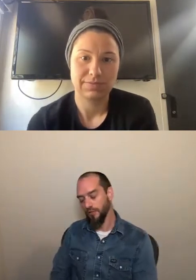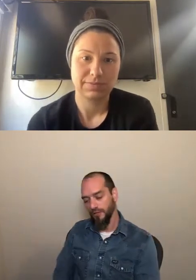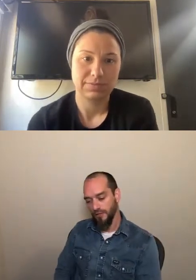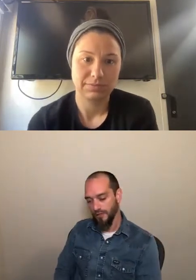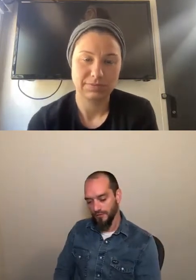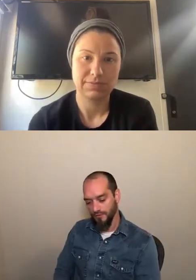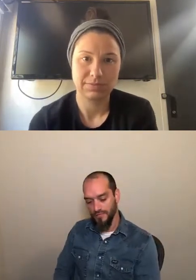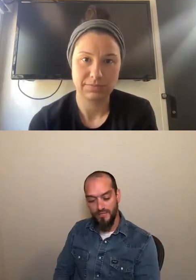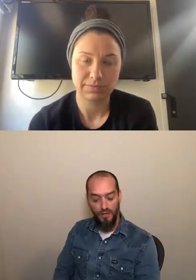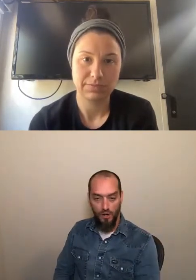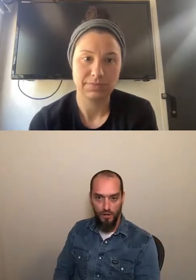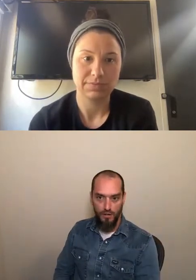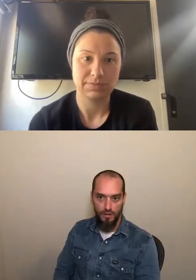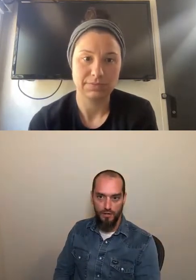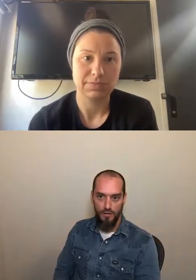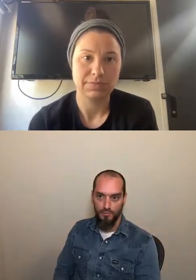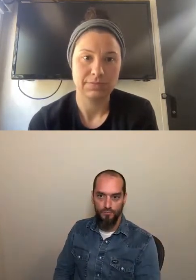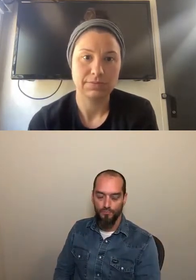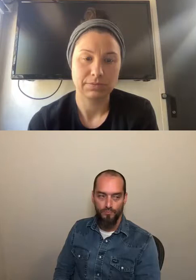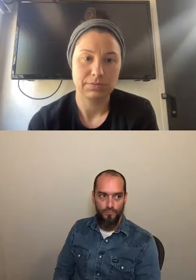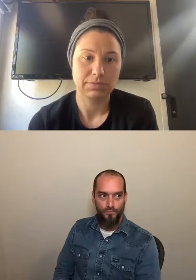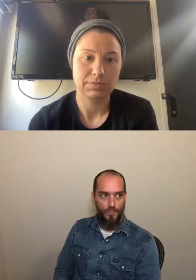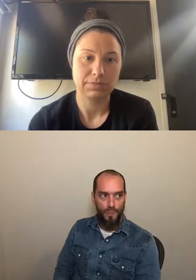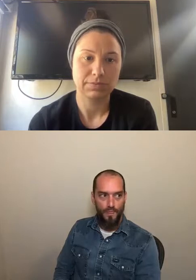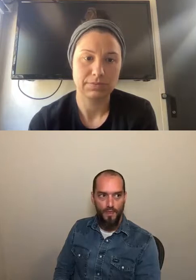Registration, so TDLR.